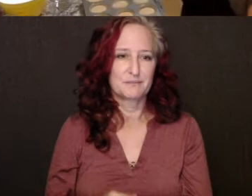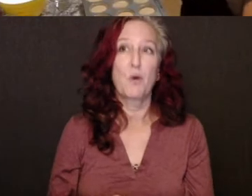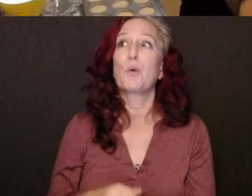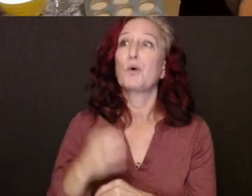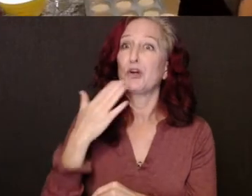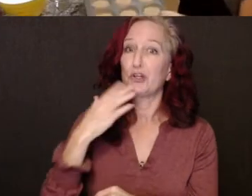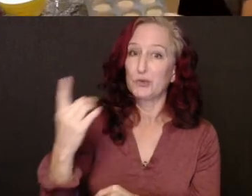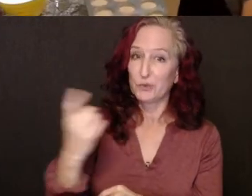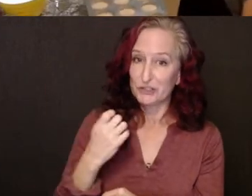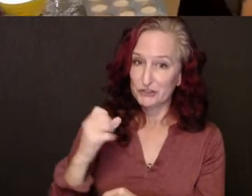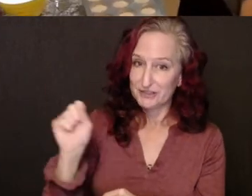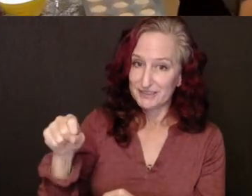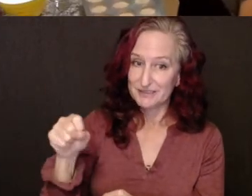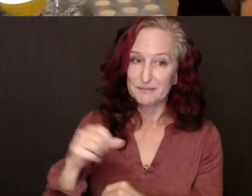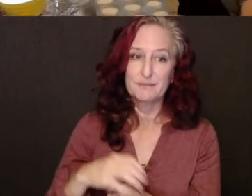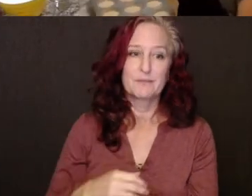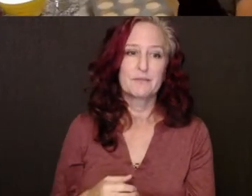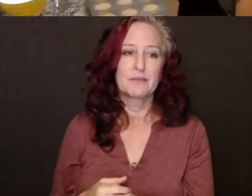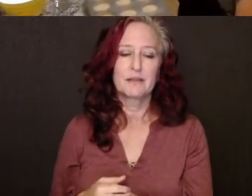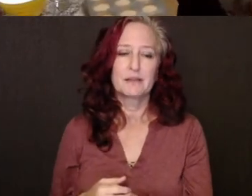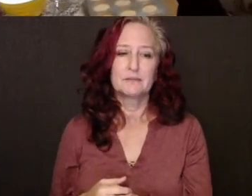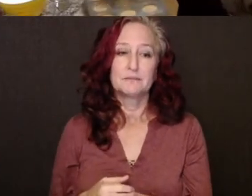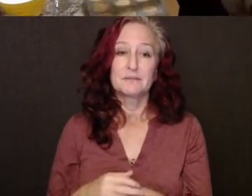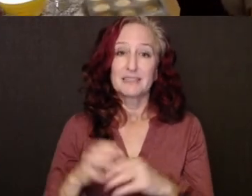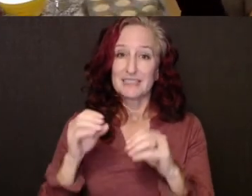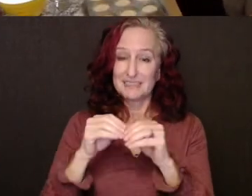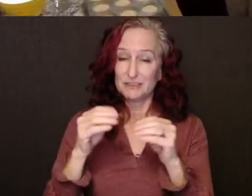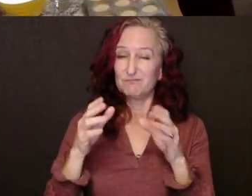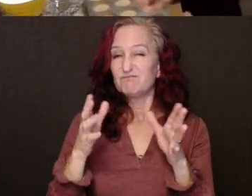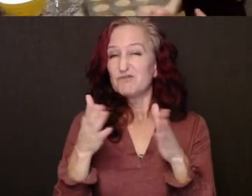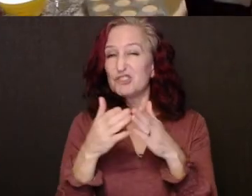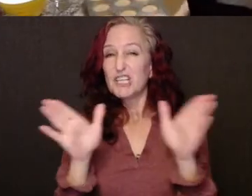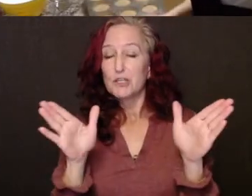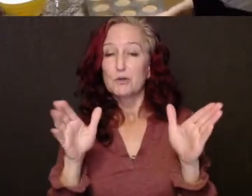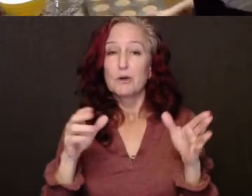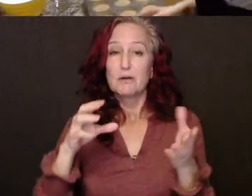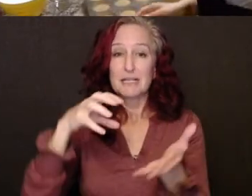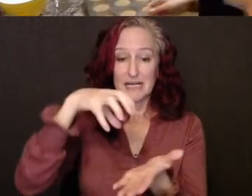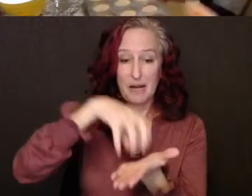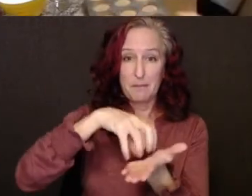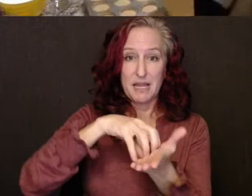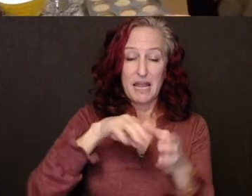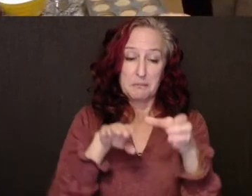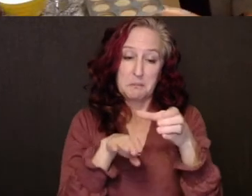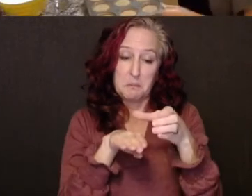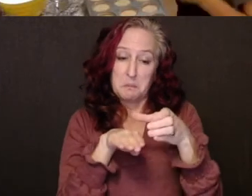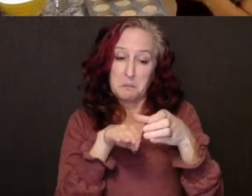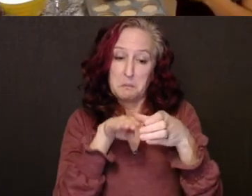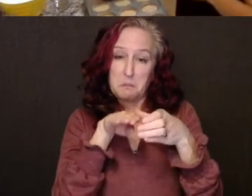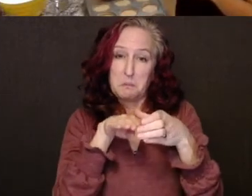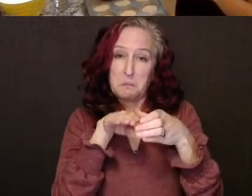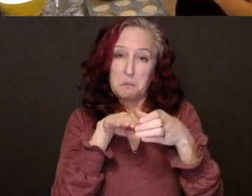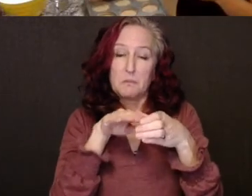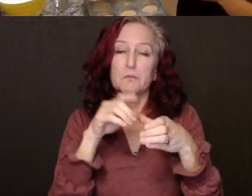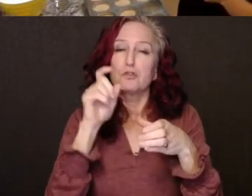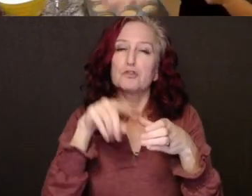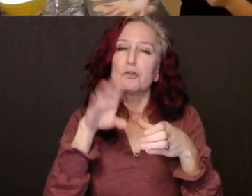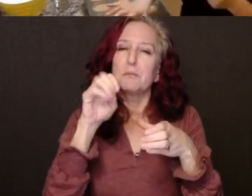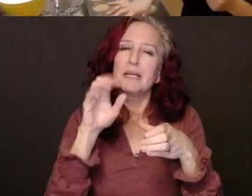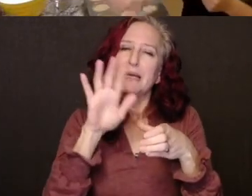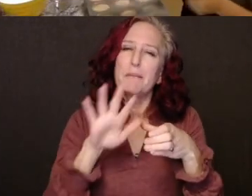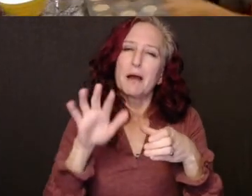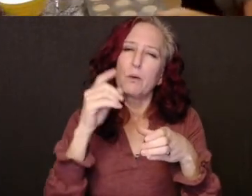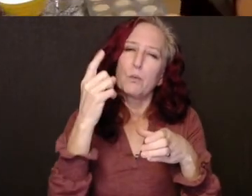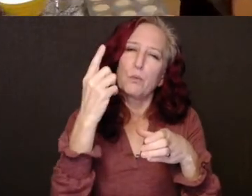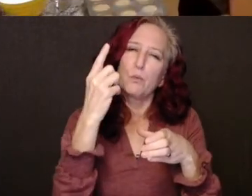about how do we get cupcakes to have the nice dome top, and how much do you fill the muffin tin? I know you said 1/3 cup, but I'm guessing you have